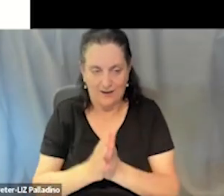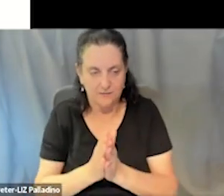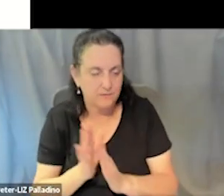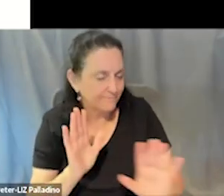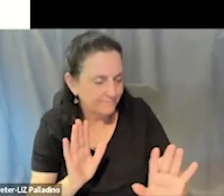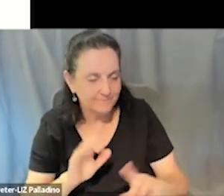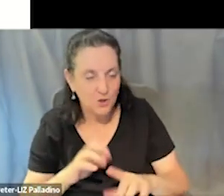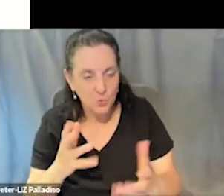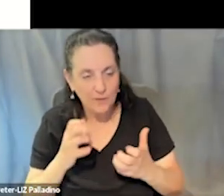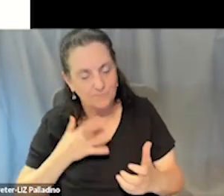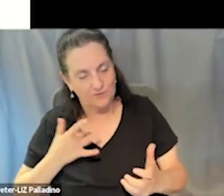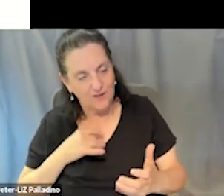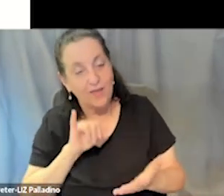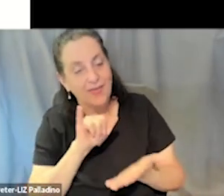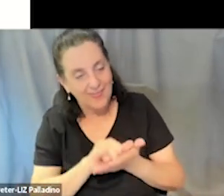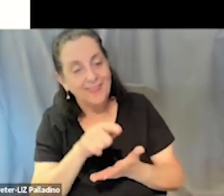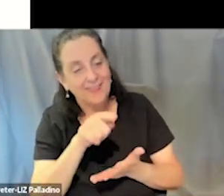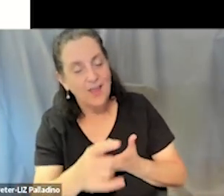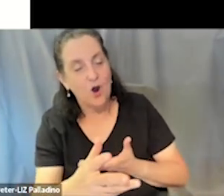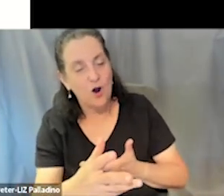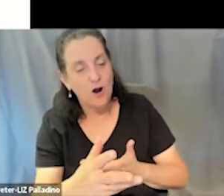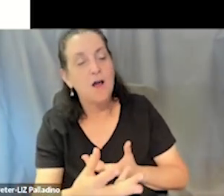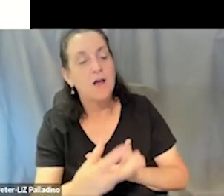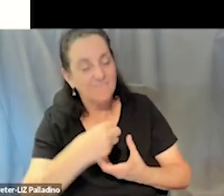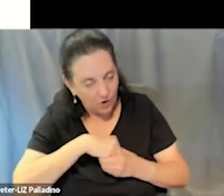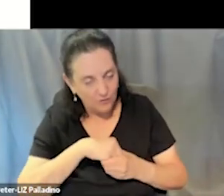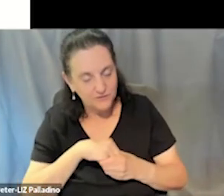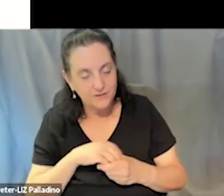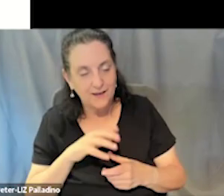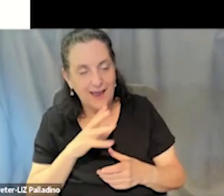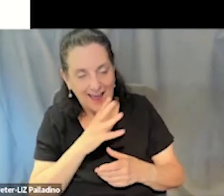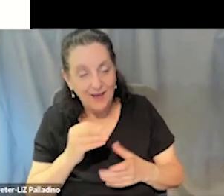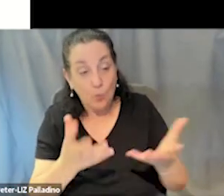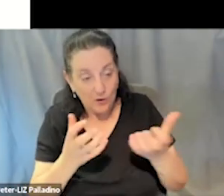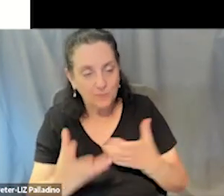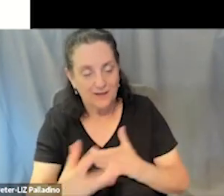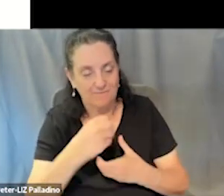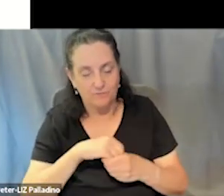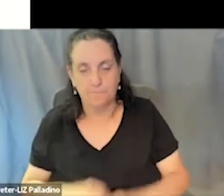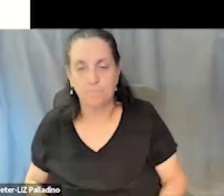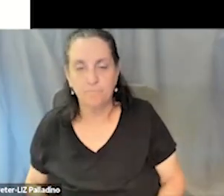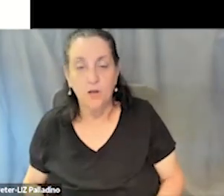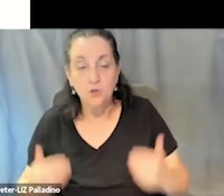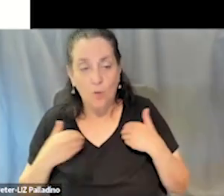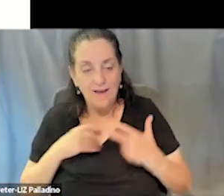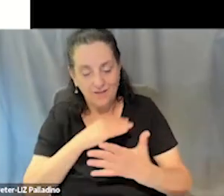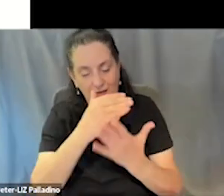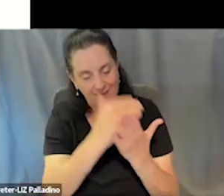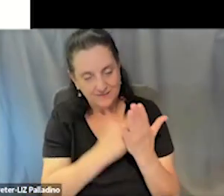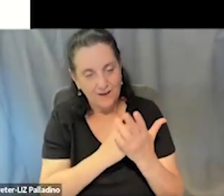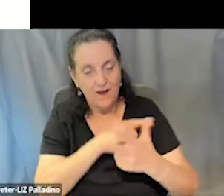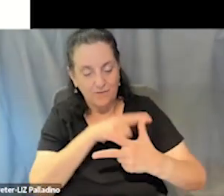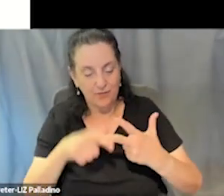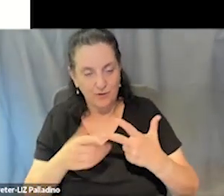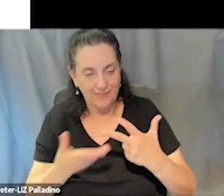other thing I recommend to a lot of my clients is when you're meeting with a patron, have a list of 3 things you want to come